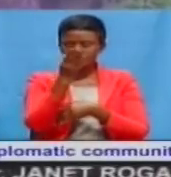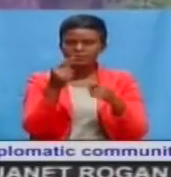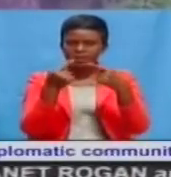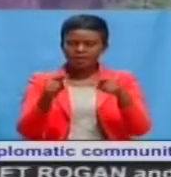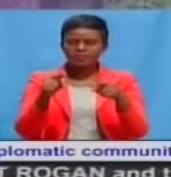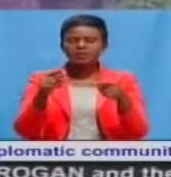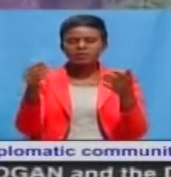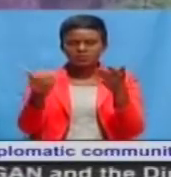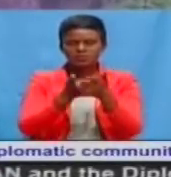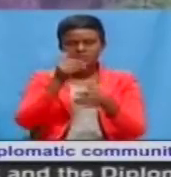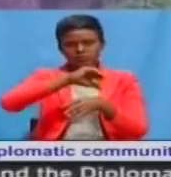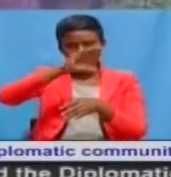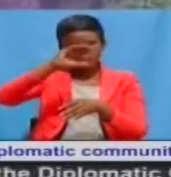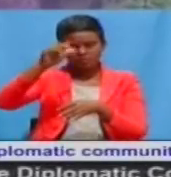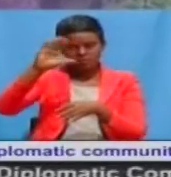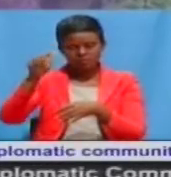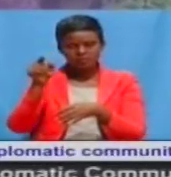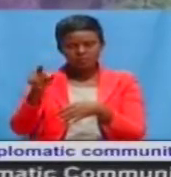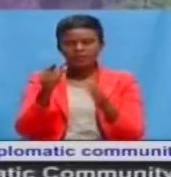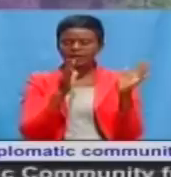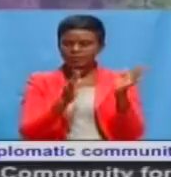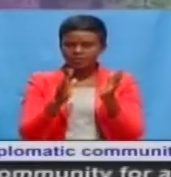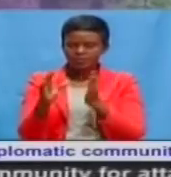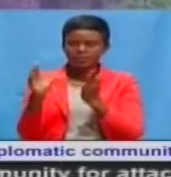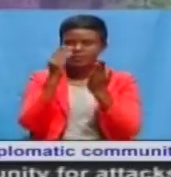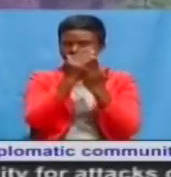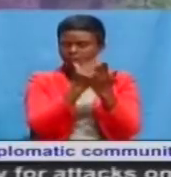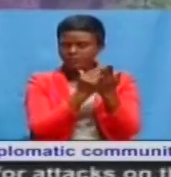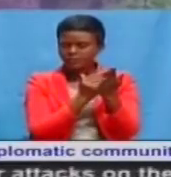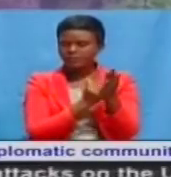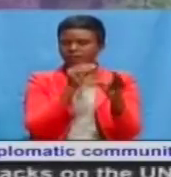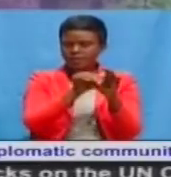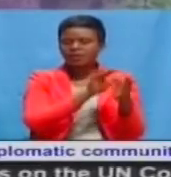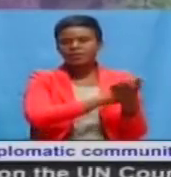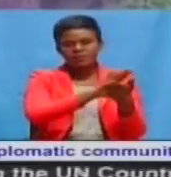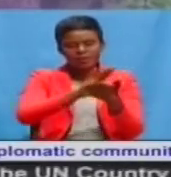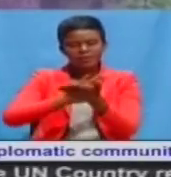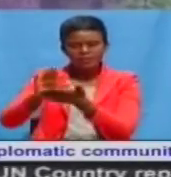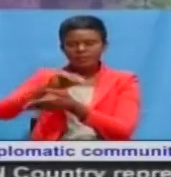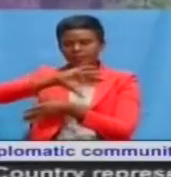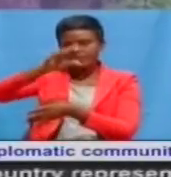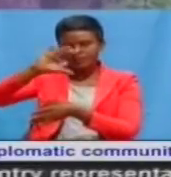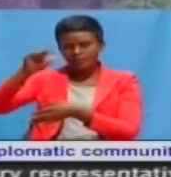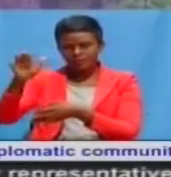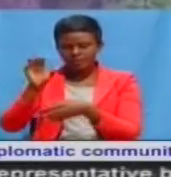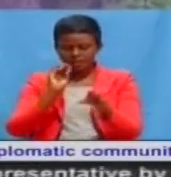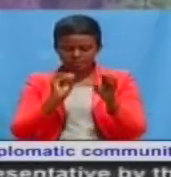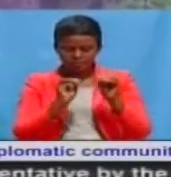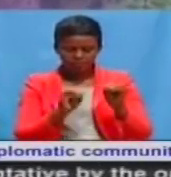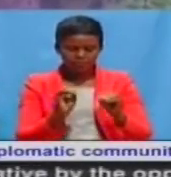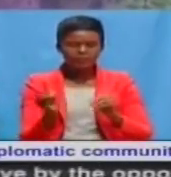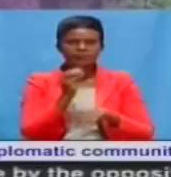Soweto Annex Market. Activities aligned for the relaunch include the cleaning of Soweto Market and planting of trees